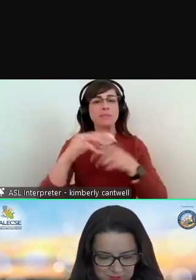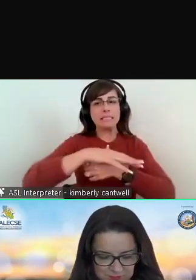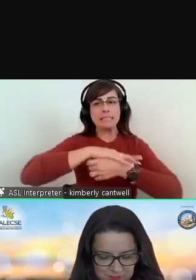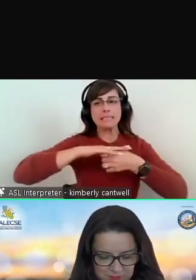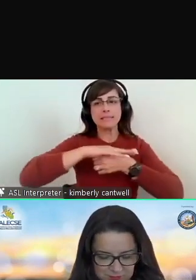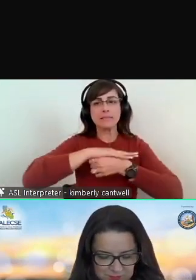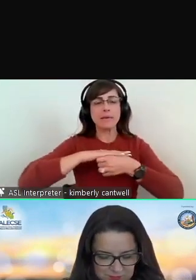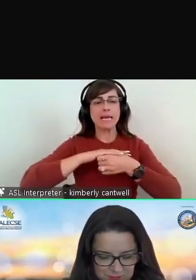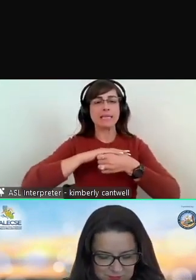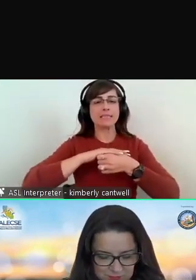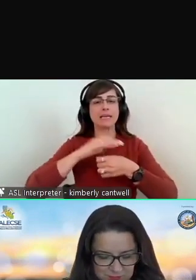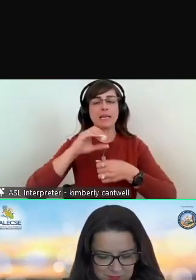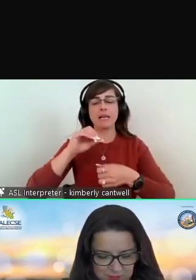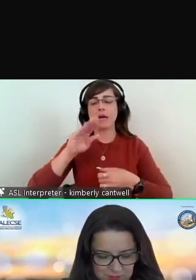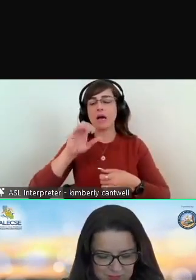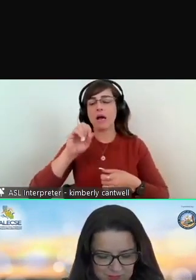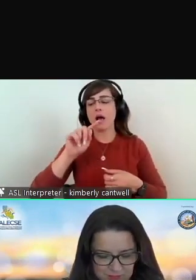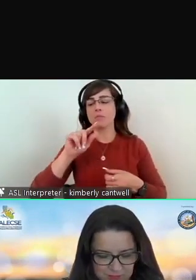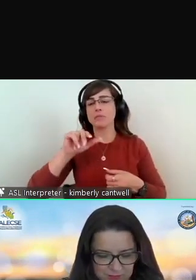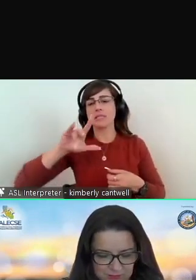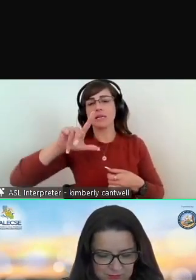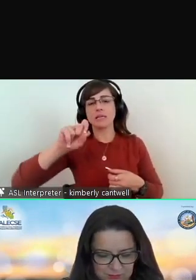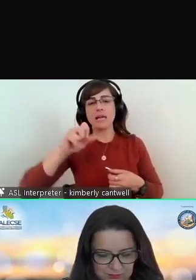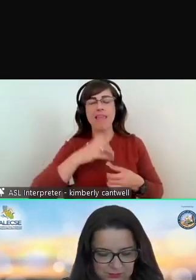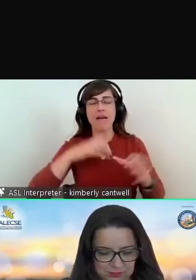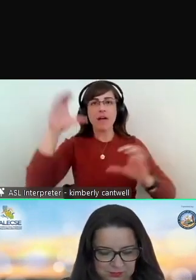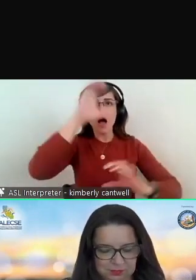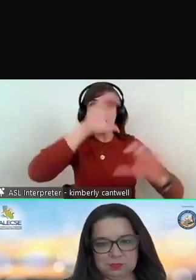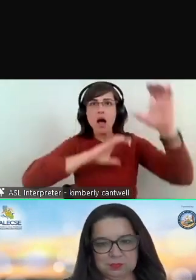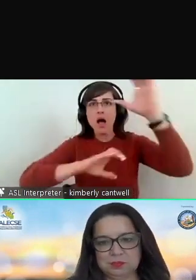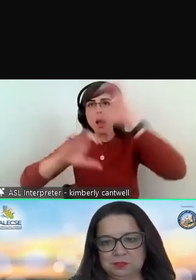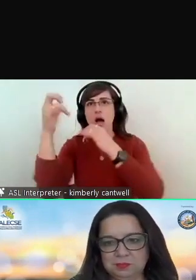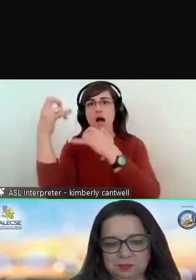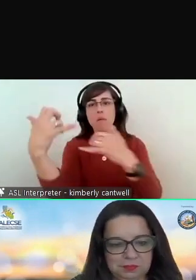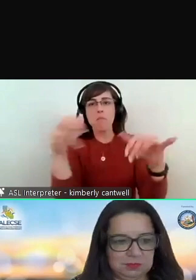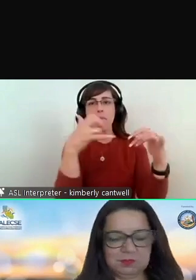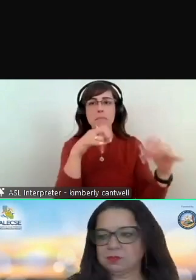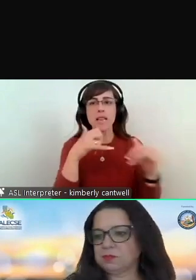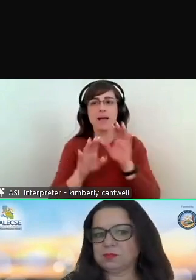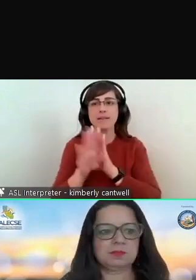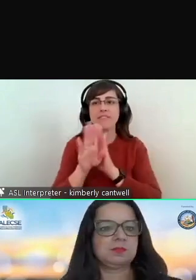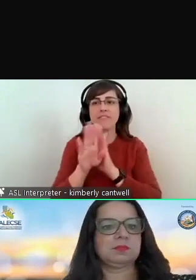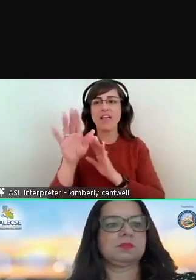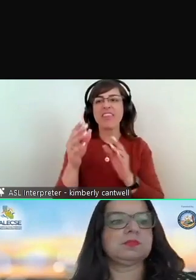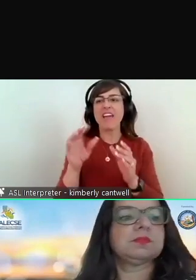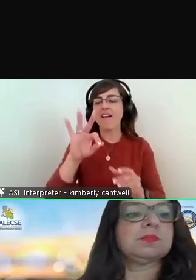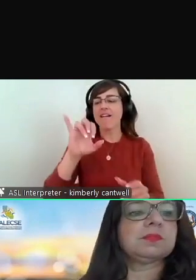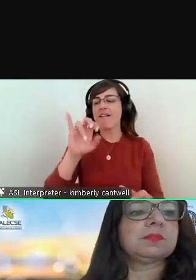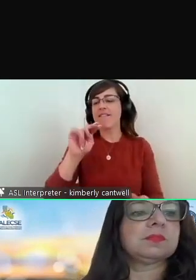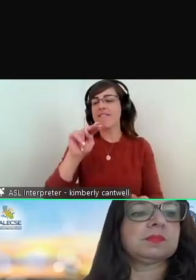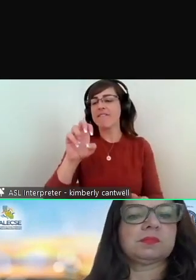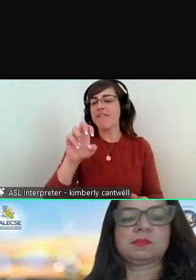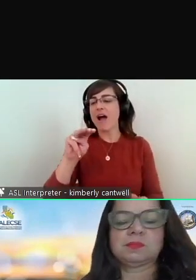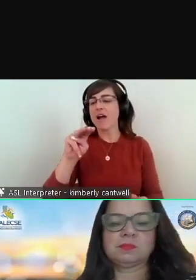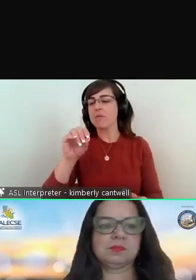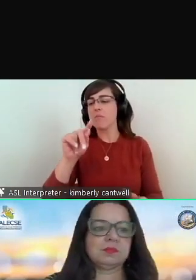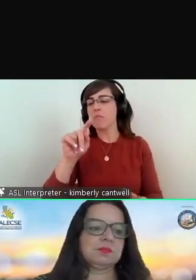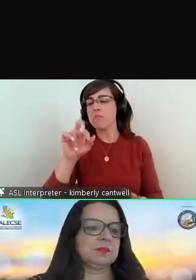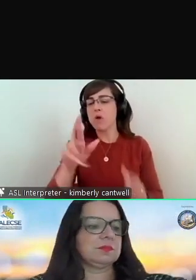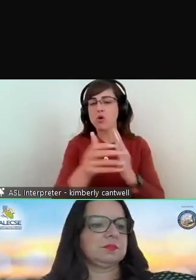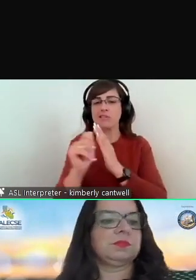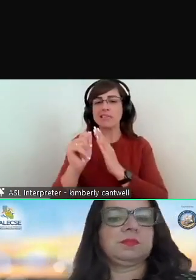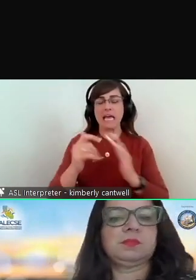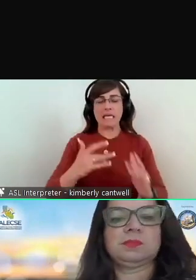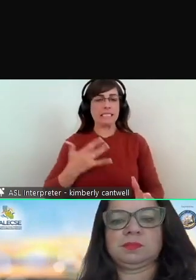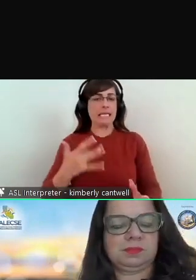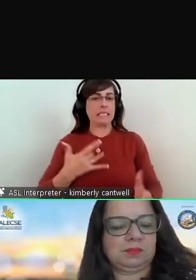space and obstacles. They have exploratory play that develops their fine motor skills and their